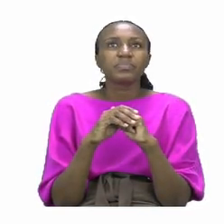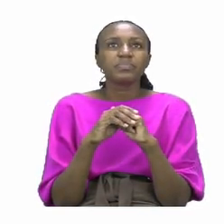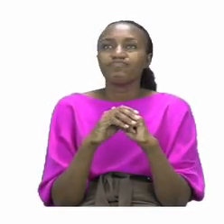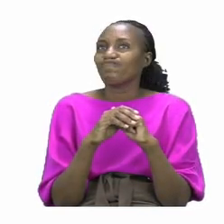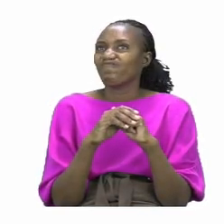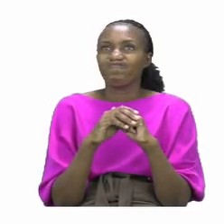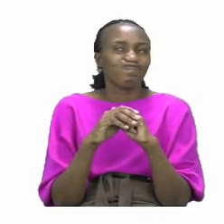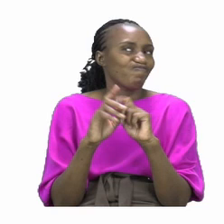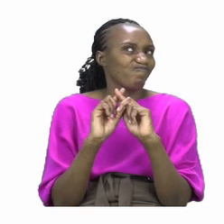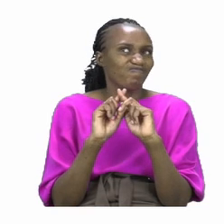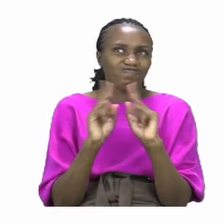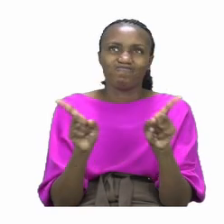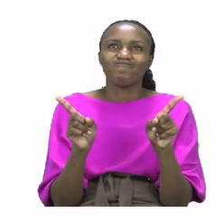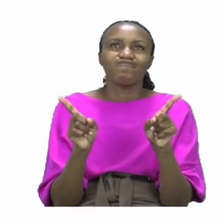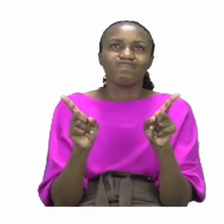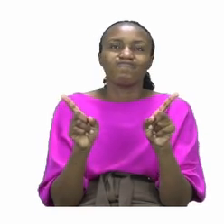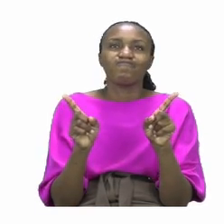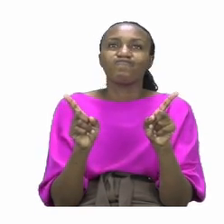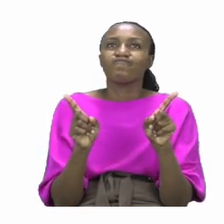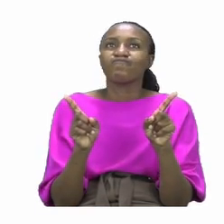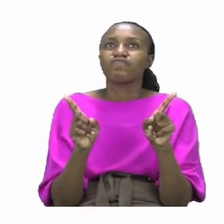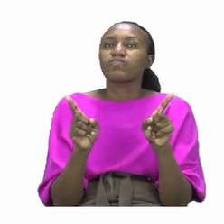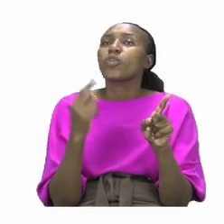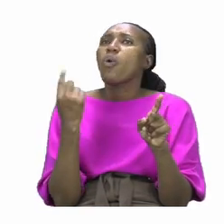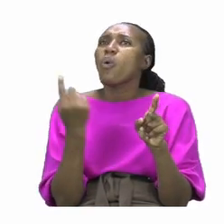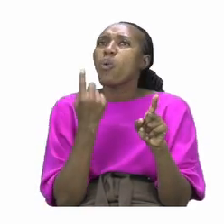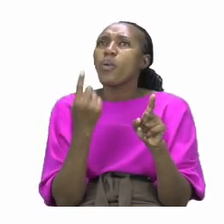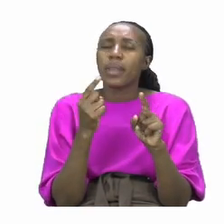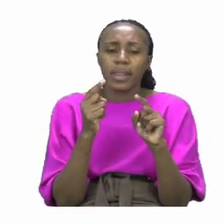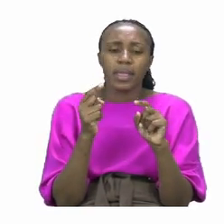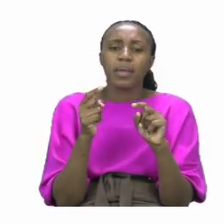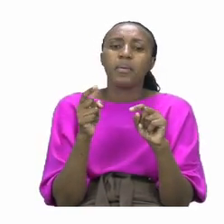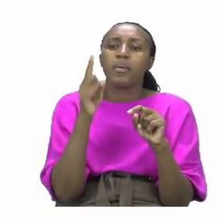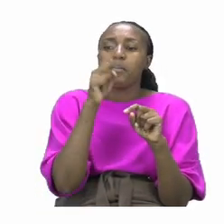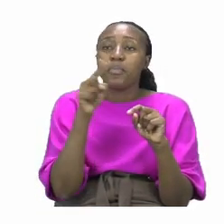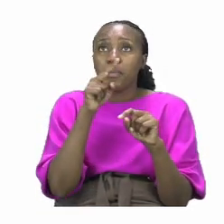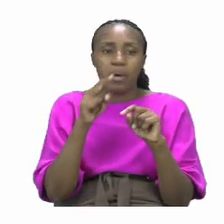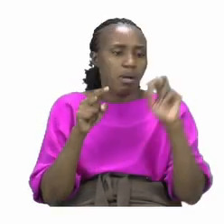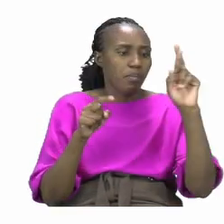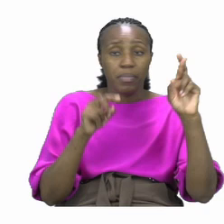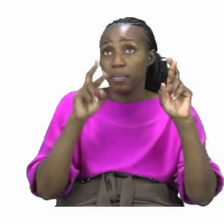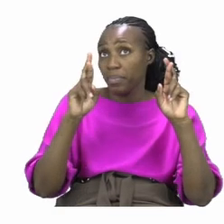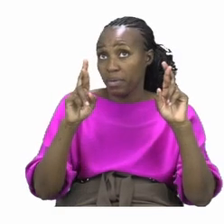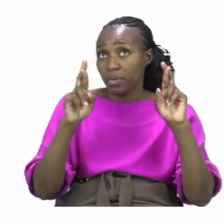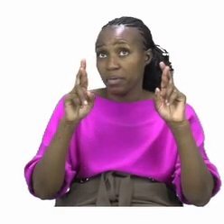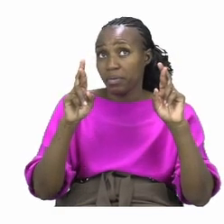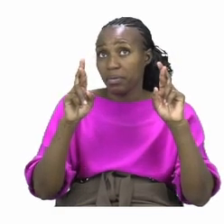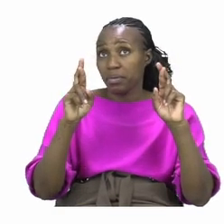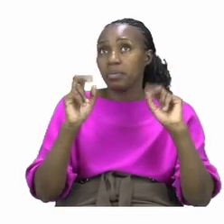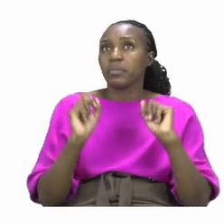No, they don't have the same either. So don't circle the word carrot, leaf,